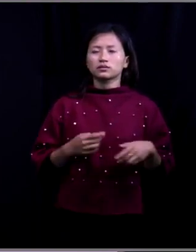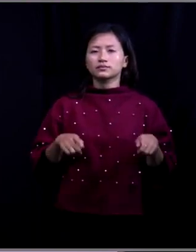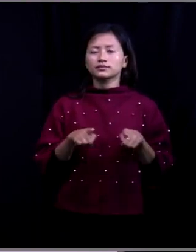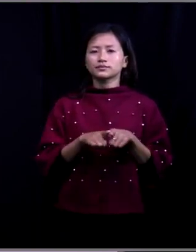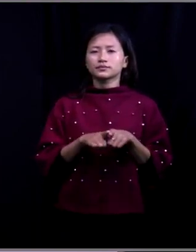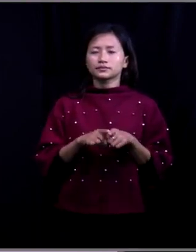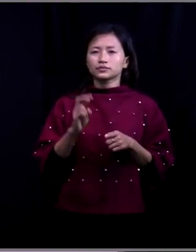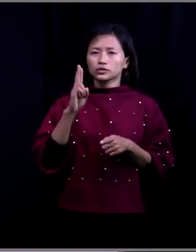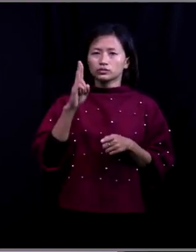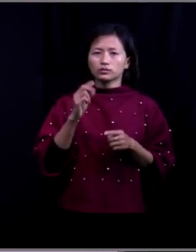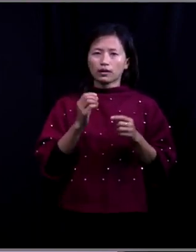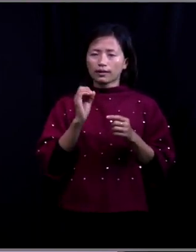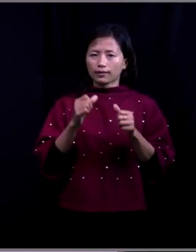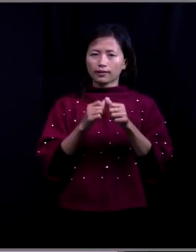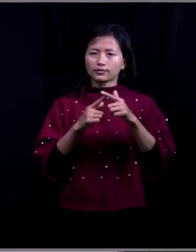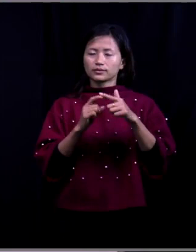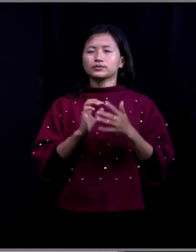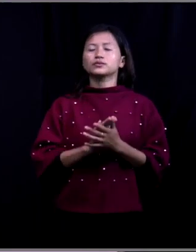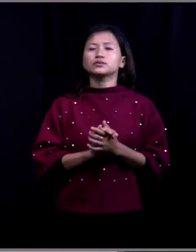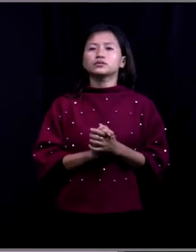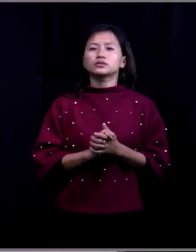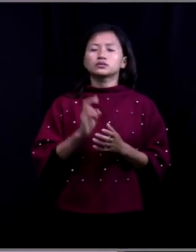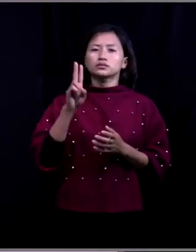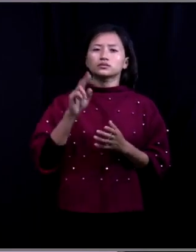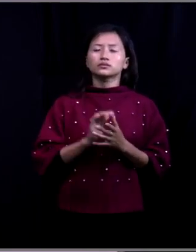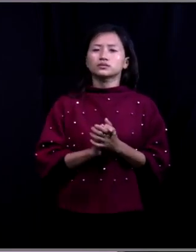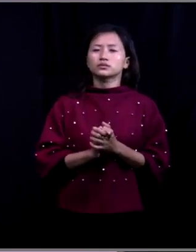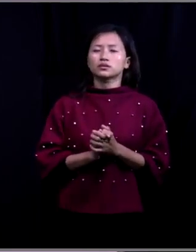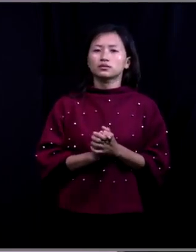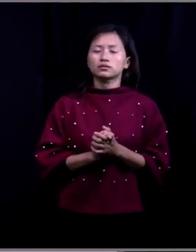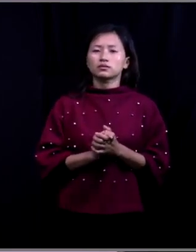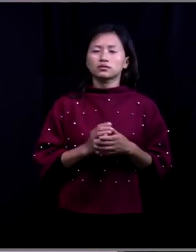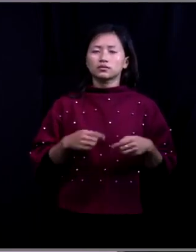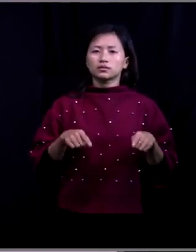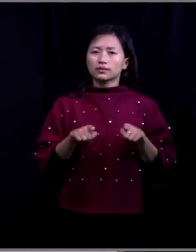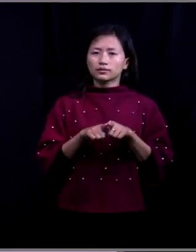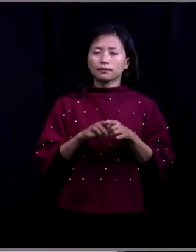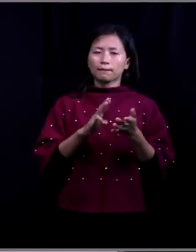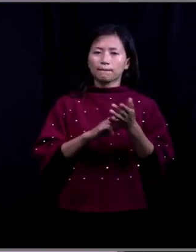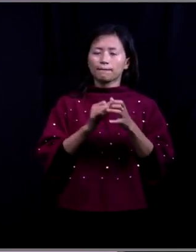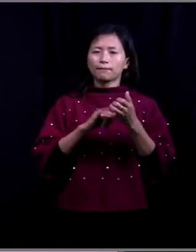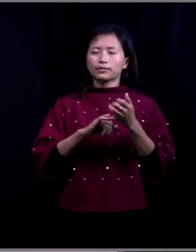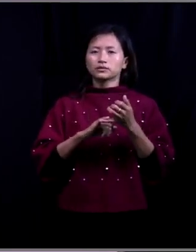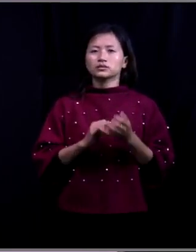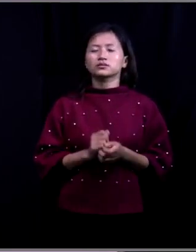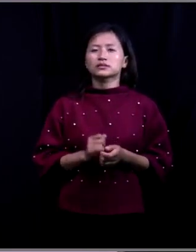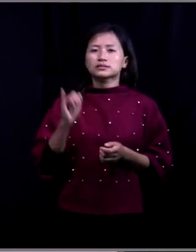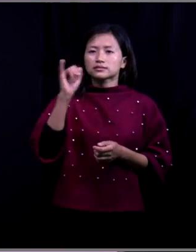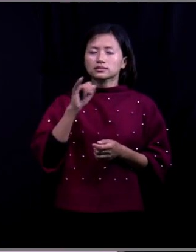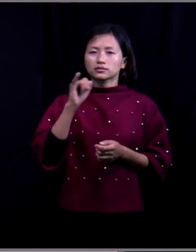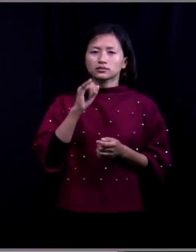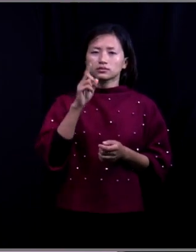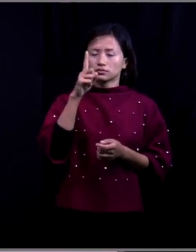And there are 2 atoms here, so we multiply this by 2. And mass of one oxygen atom is